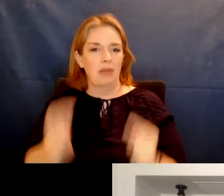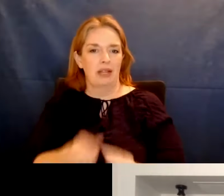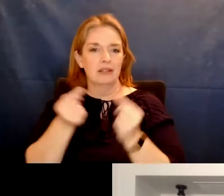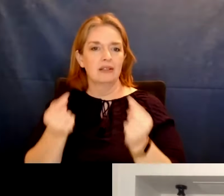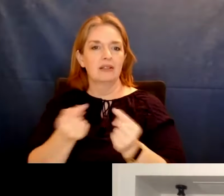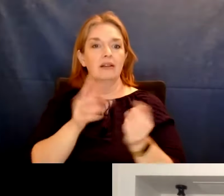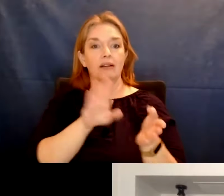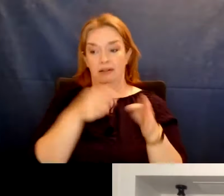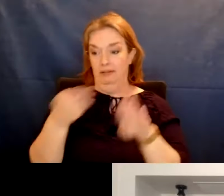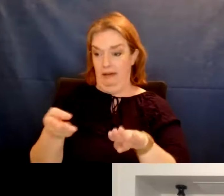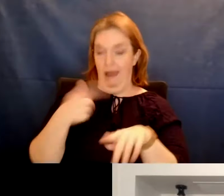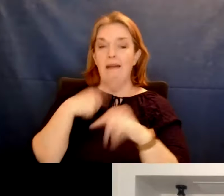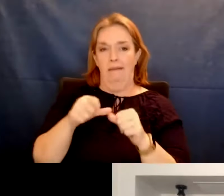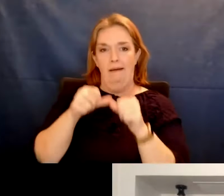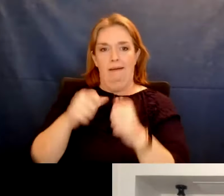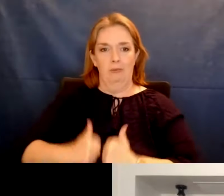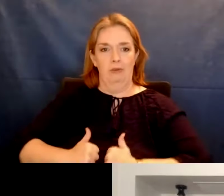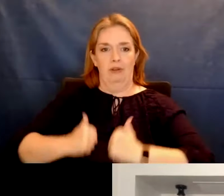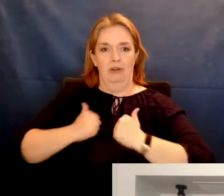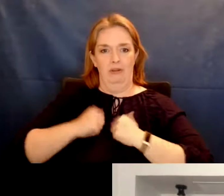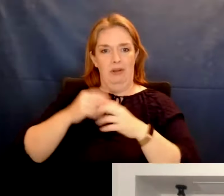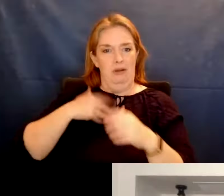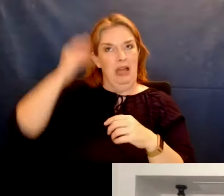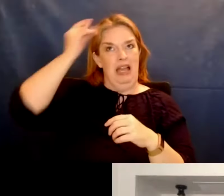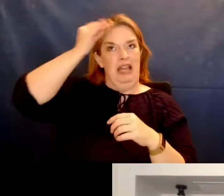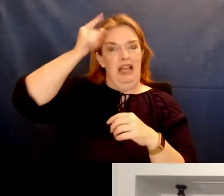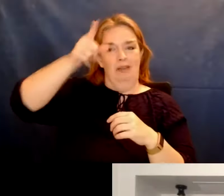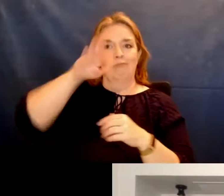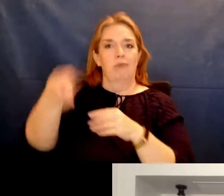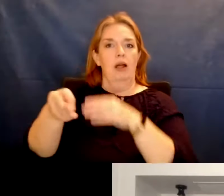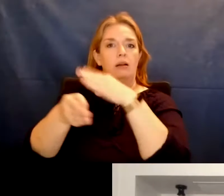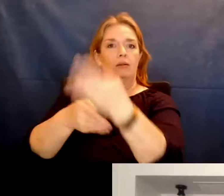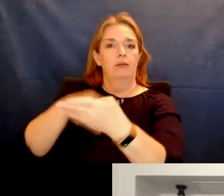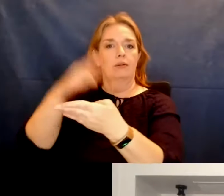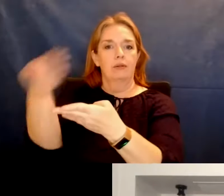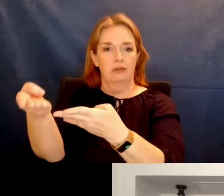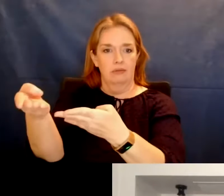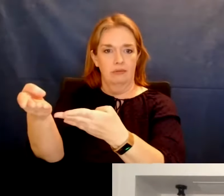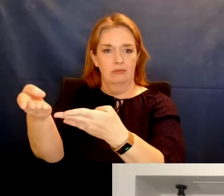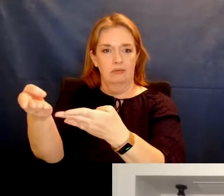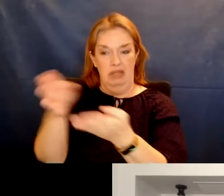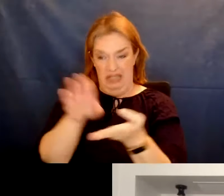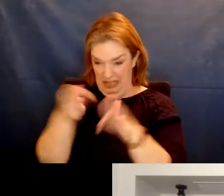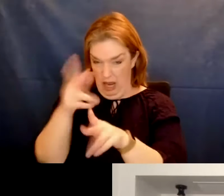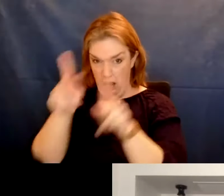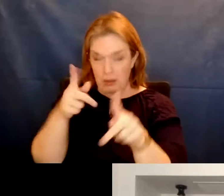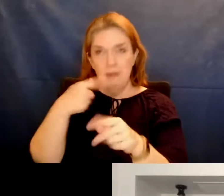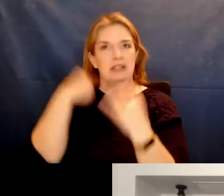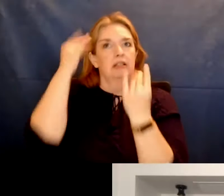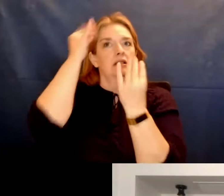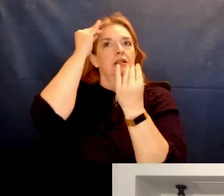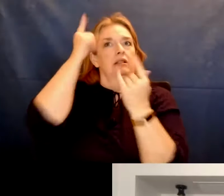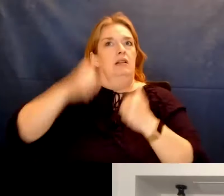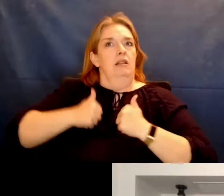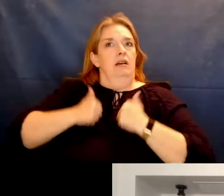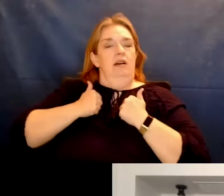The dead I keeps alive in my head are dying again. The dead I keeps alive in